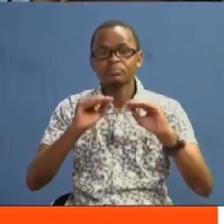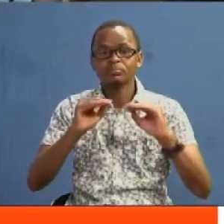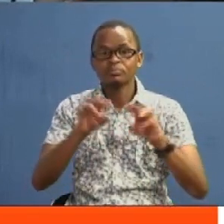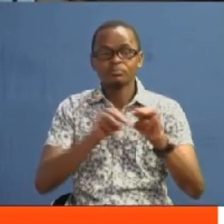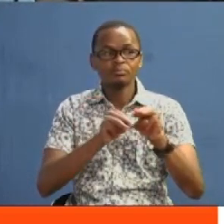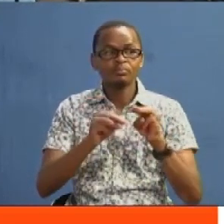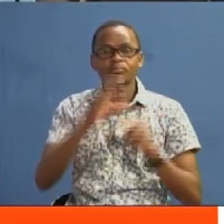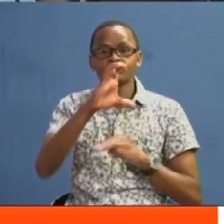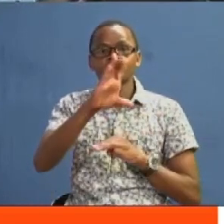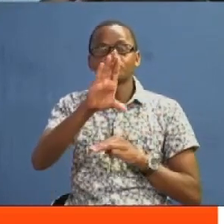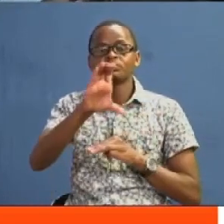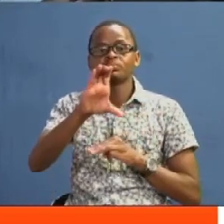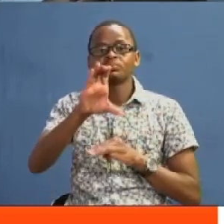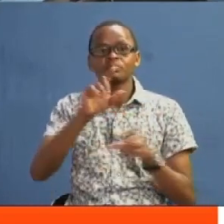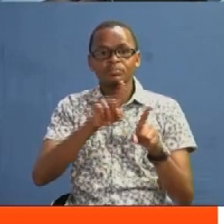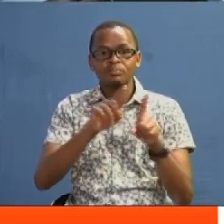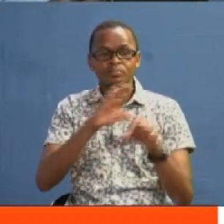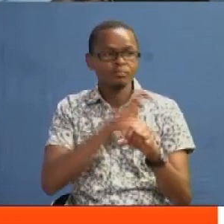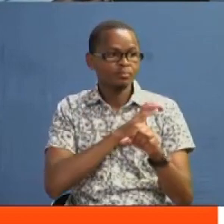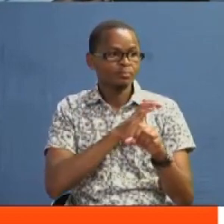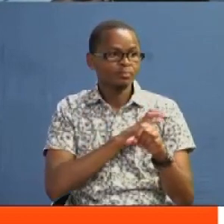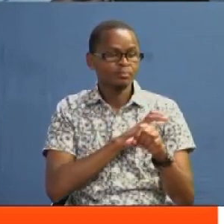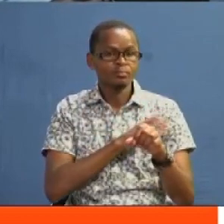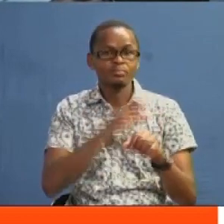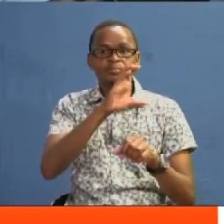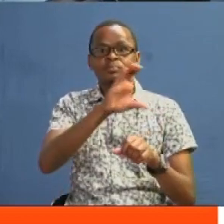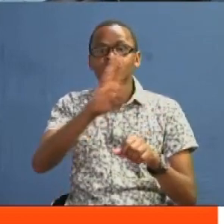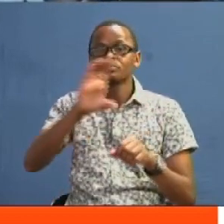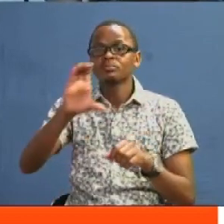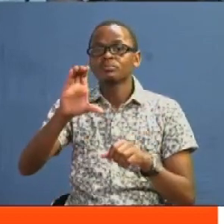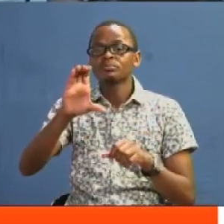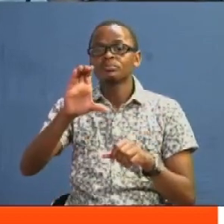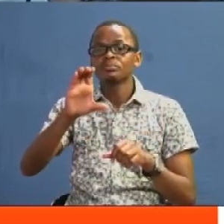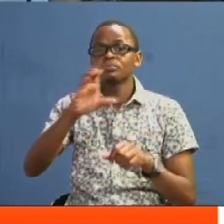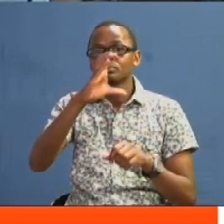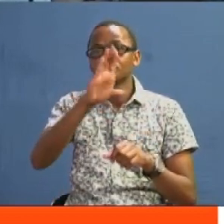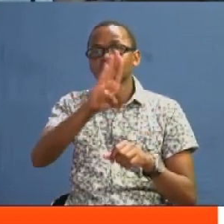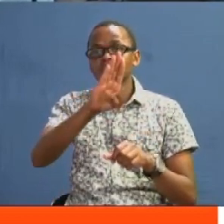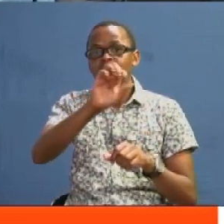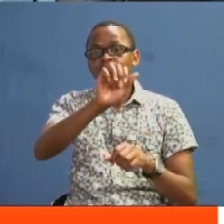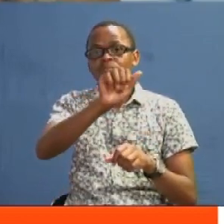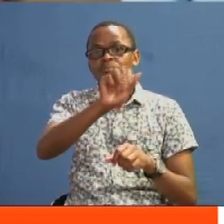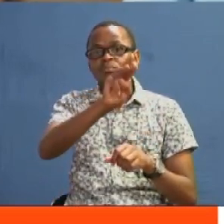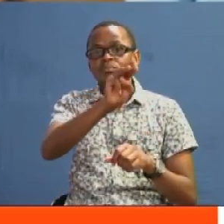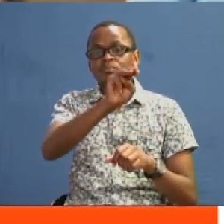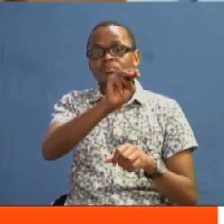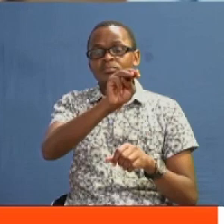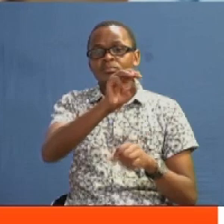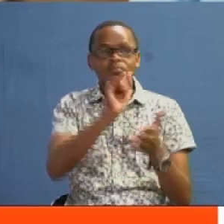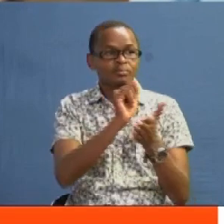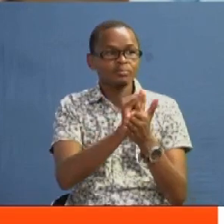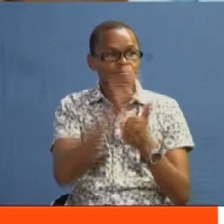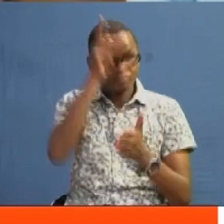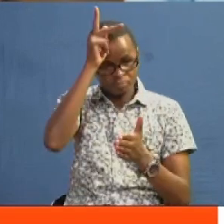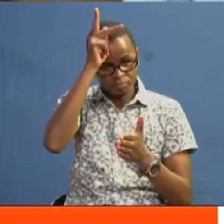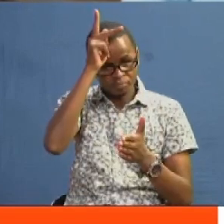CBC also has its own assessment system called Competence-Based Assessment, CBA, Now, CBA measures students' competence